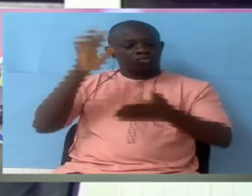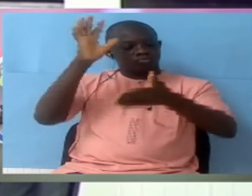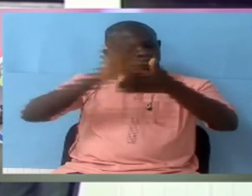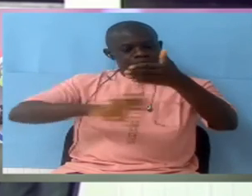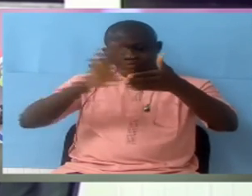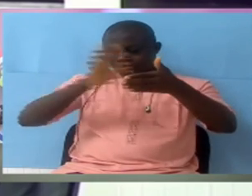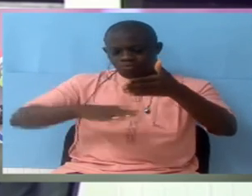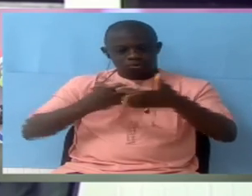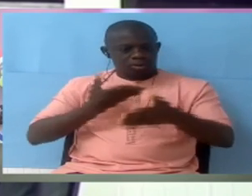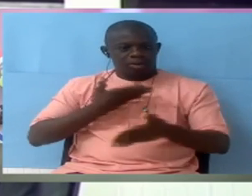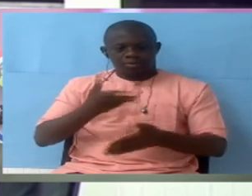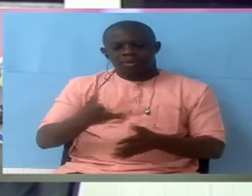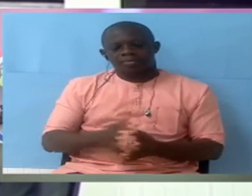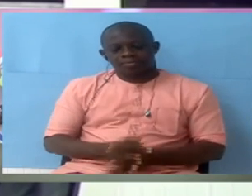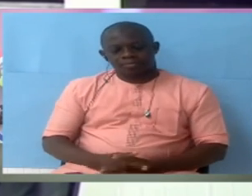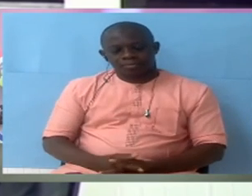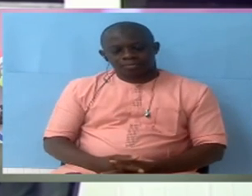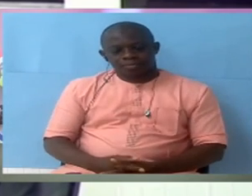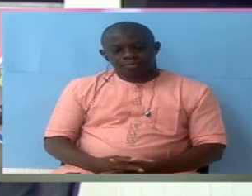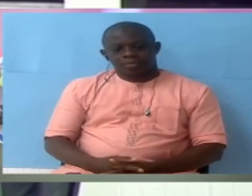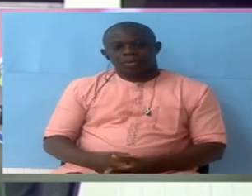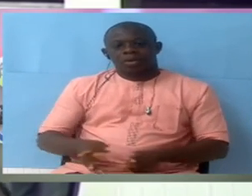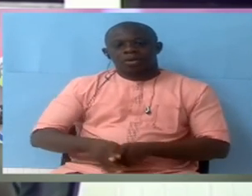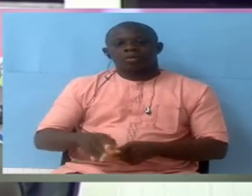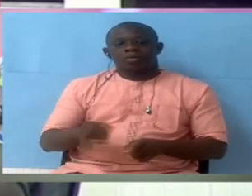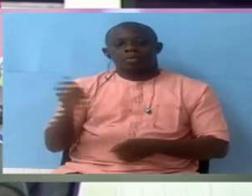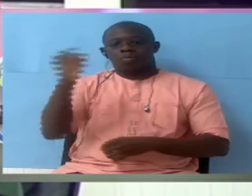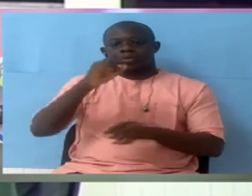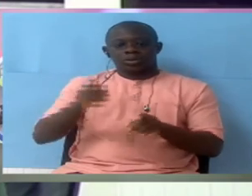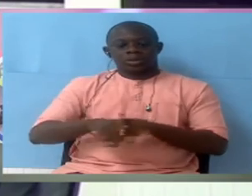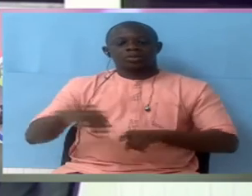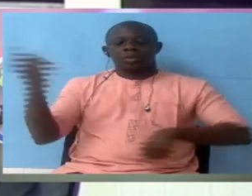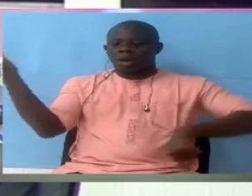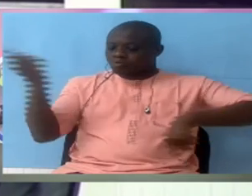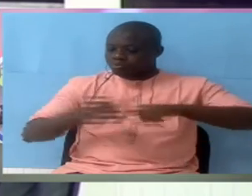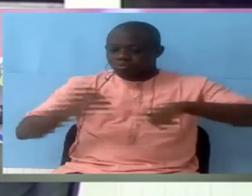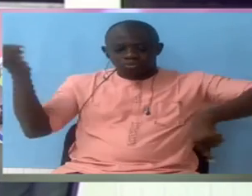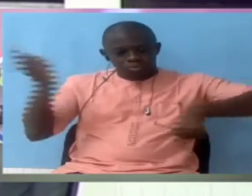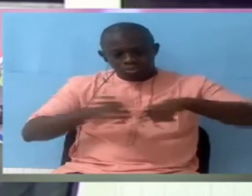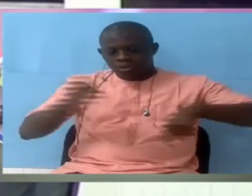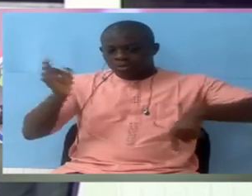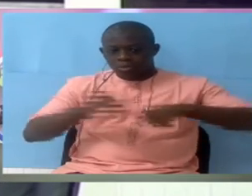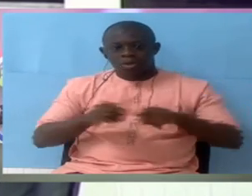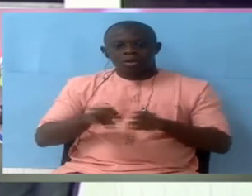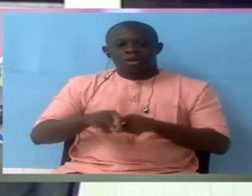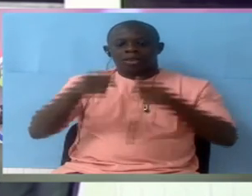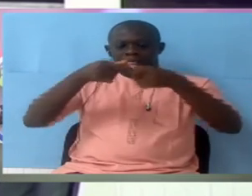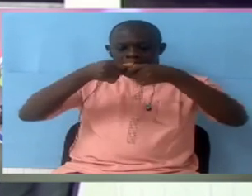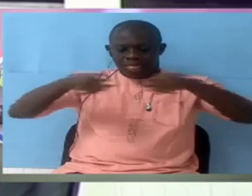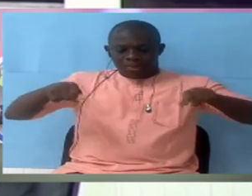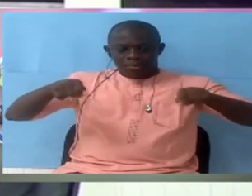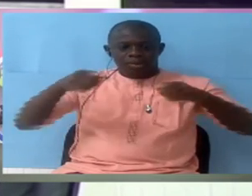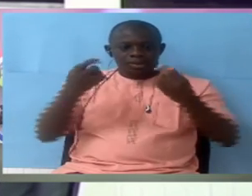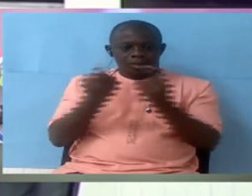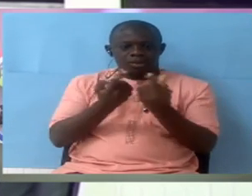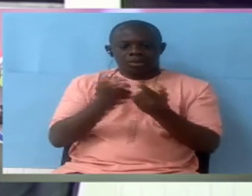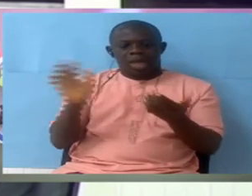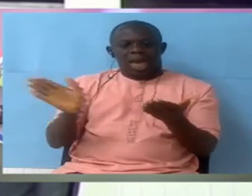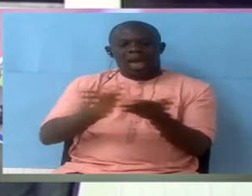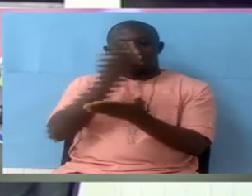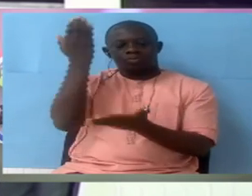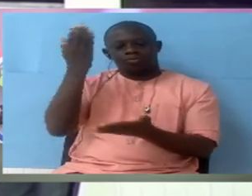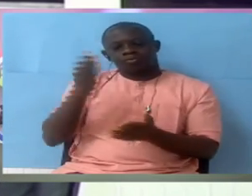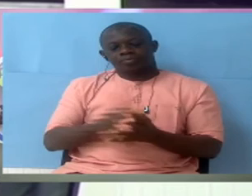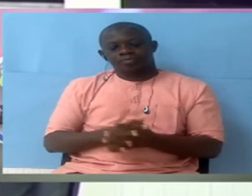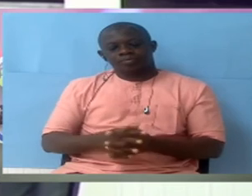natcha. Because they beat me till the plaster is off. Ndax te dañ ma door be plaster biñ fa tayon genna. And